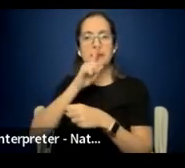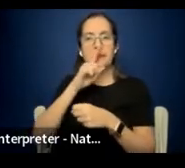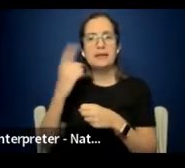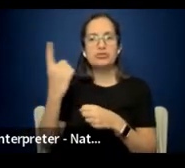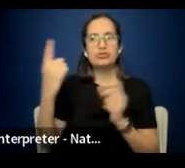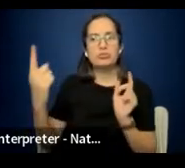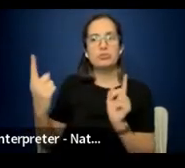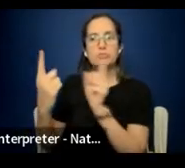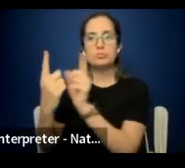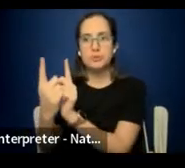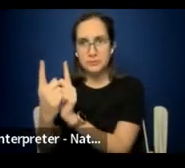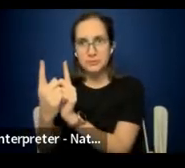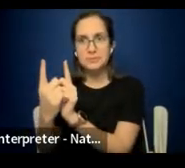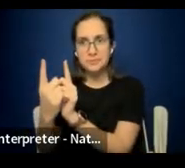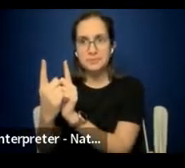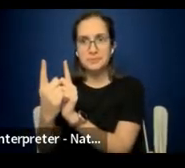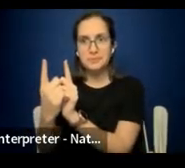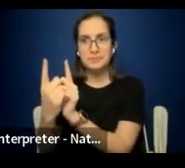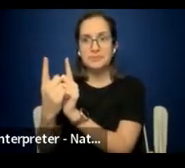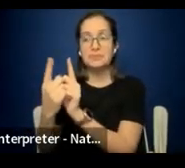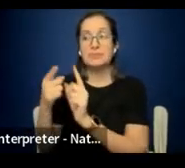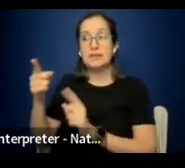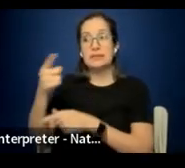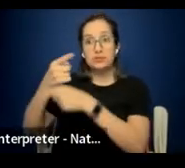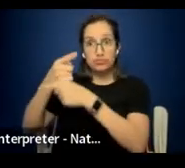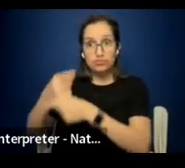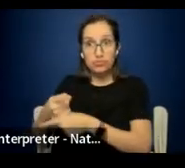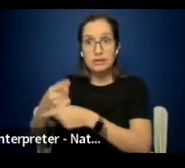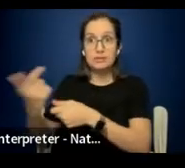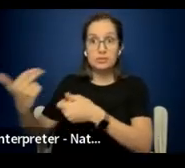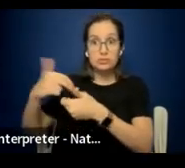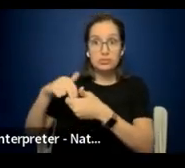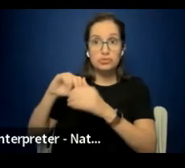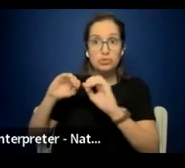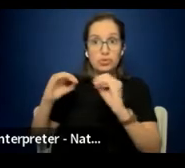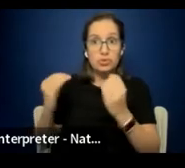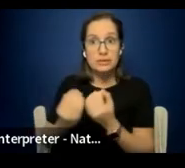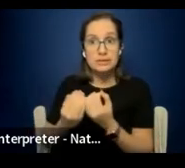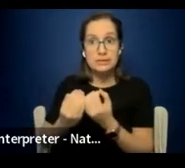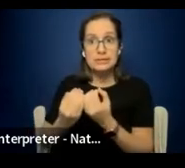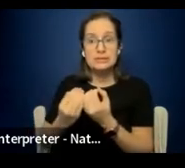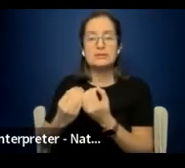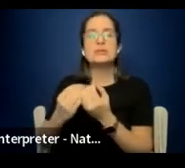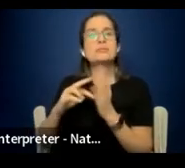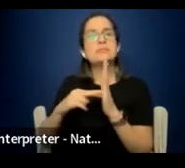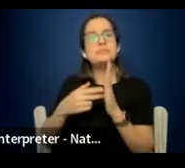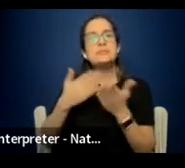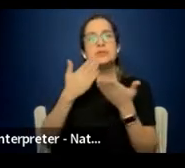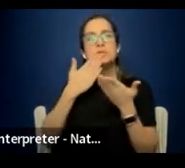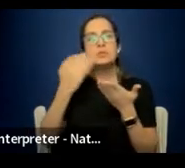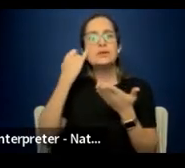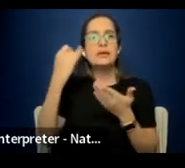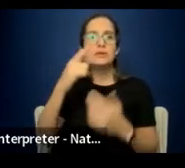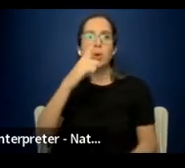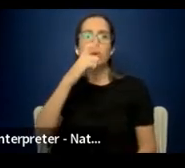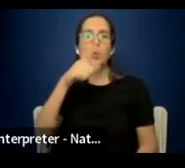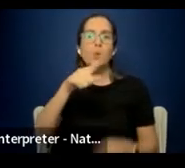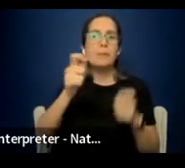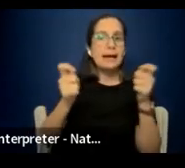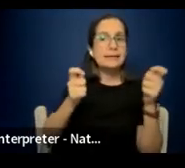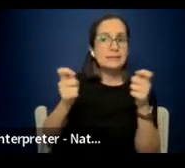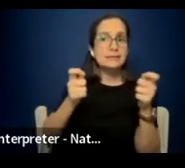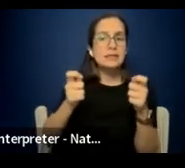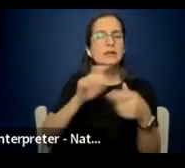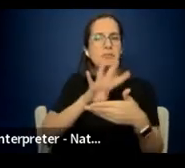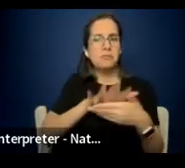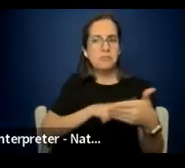it's somebody who's going to be with your organization on a regular basis, the person that's going to be managing them or supervising them, ideally, would put time on their